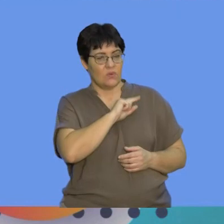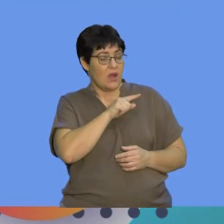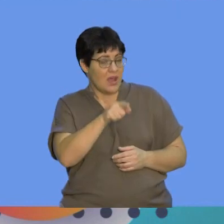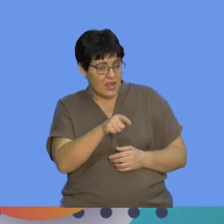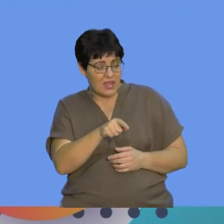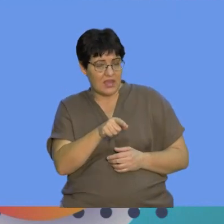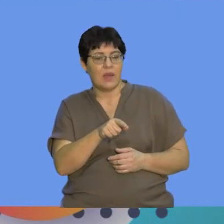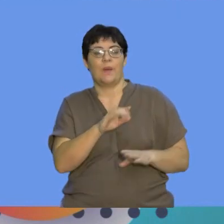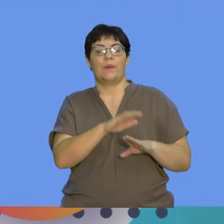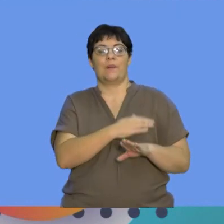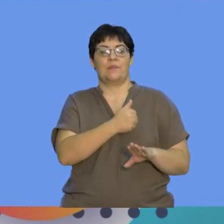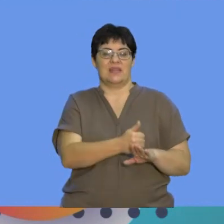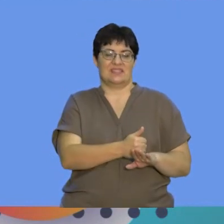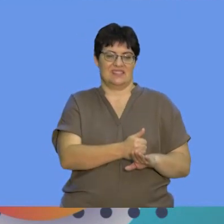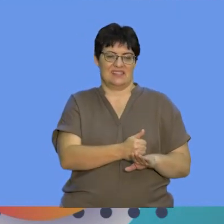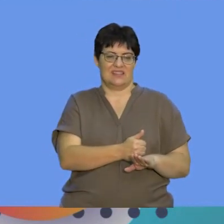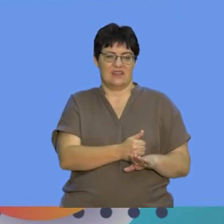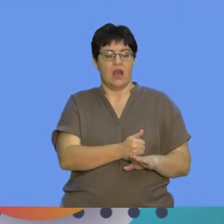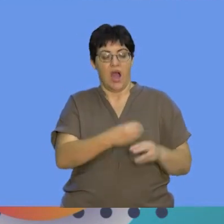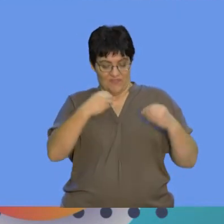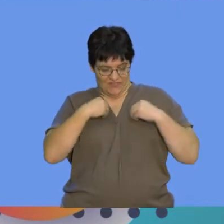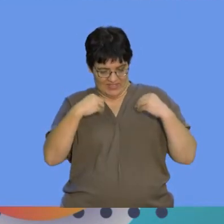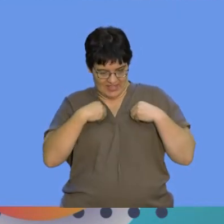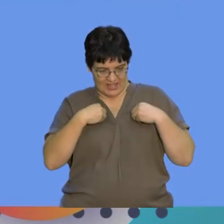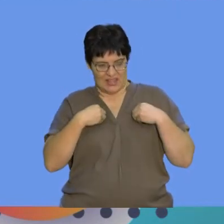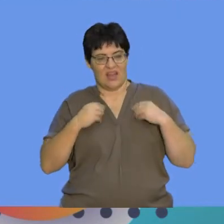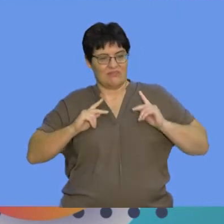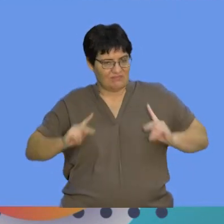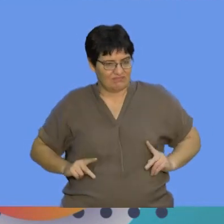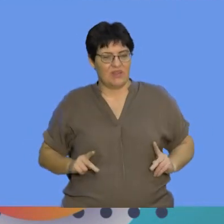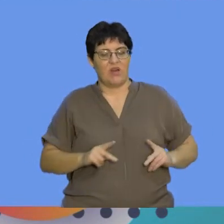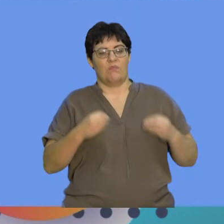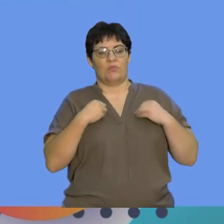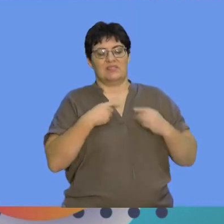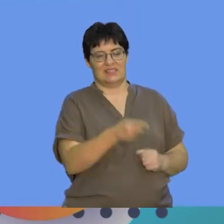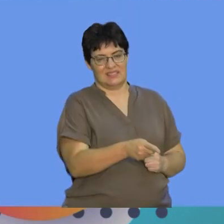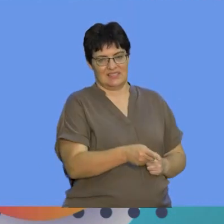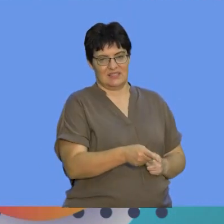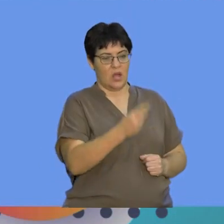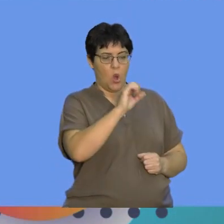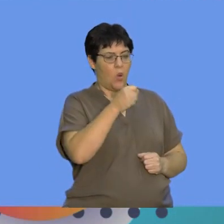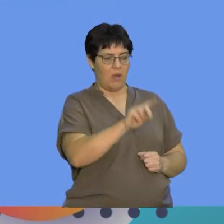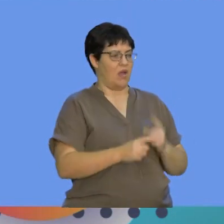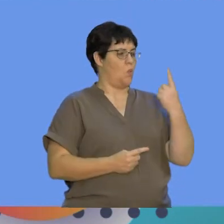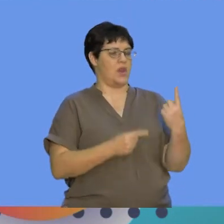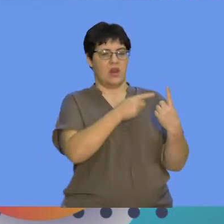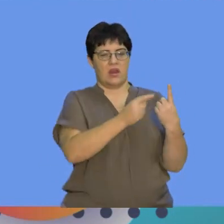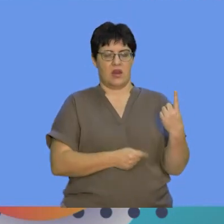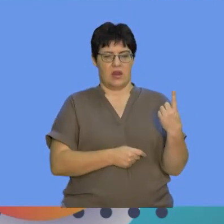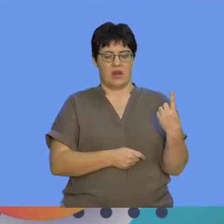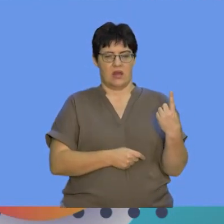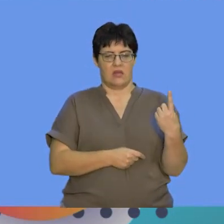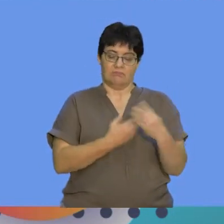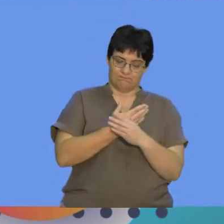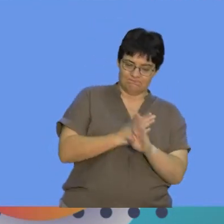the, physical properties. On its own, copper, as an example, is a corrosion-resistant type of